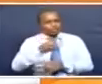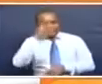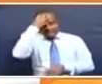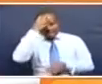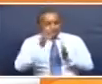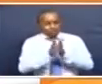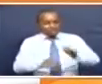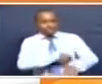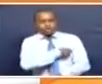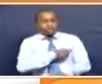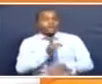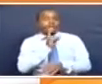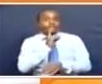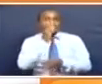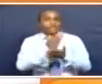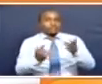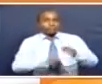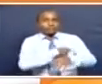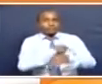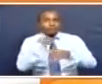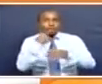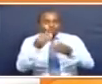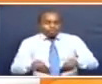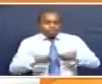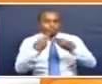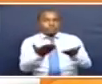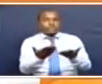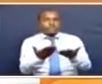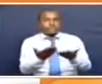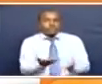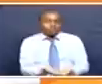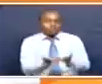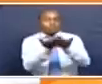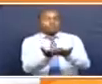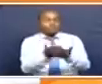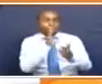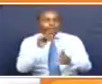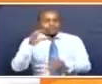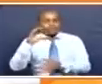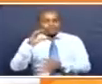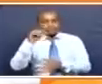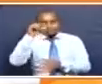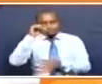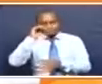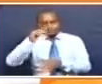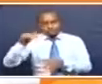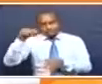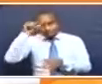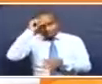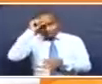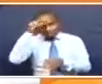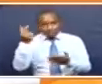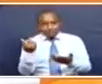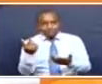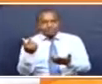some chiefs who were being provided with facilitation by the central government were not campaigning hard enough for Jubilee, or